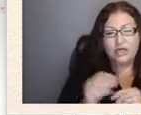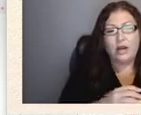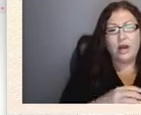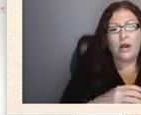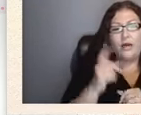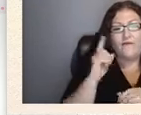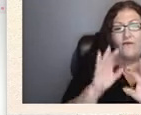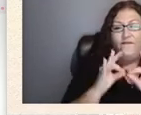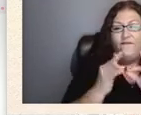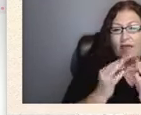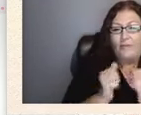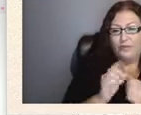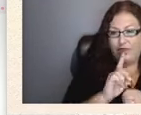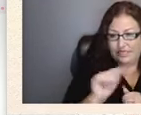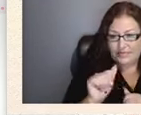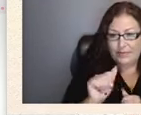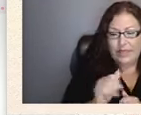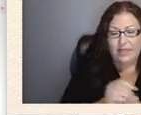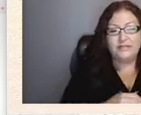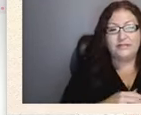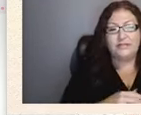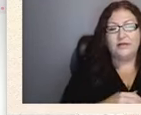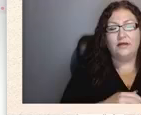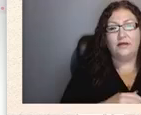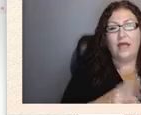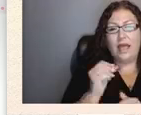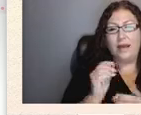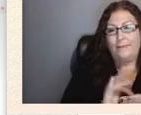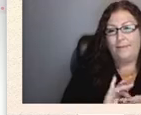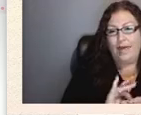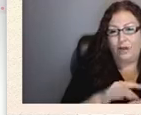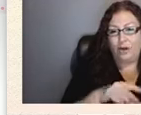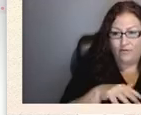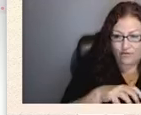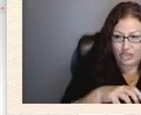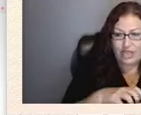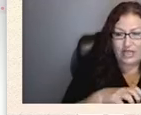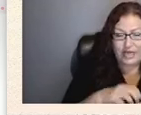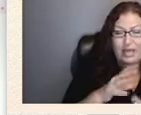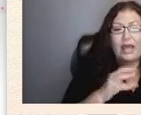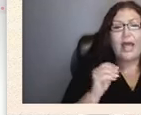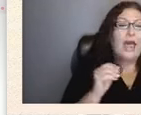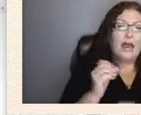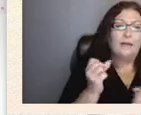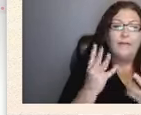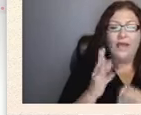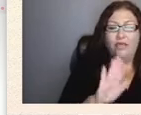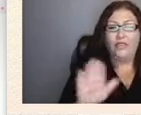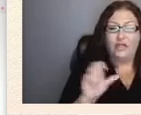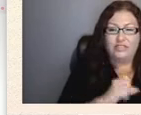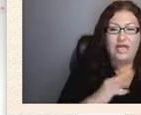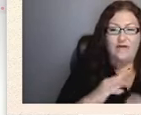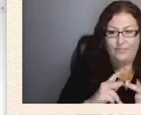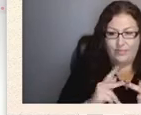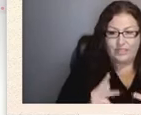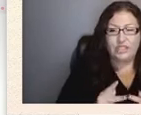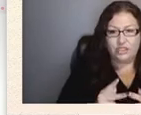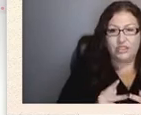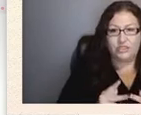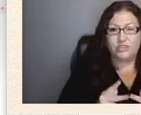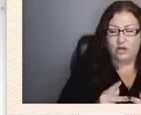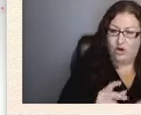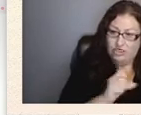with disabilities and medical fragility, and many of their staff positions are staffed